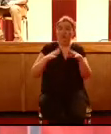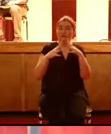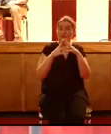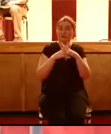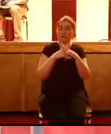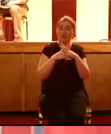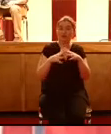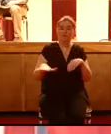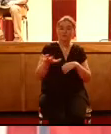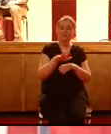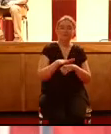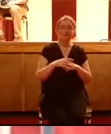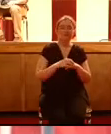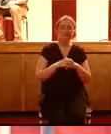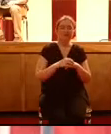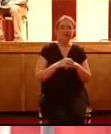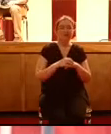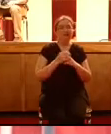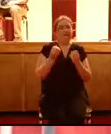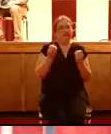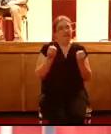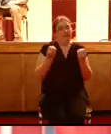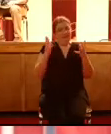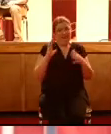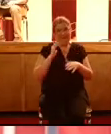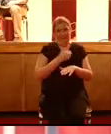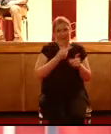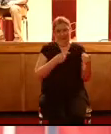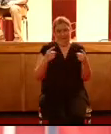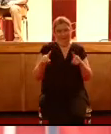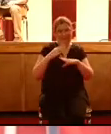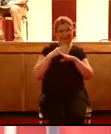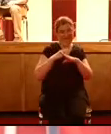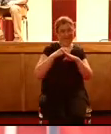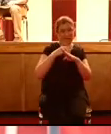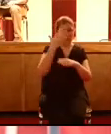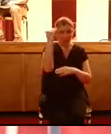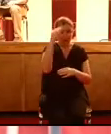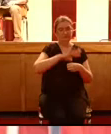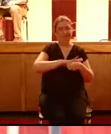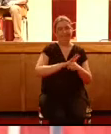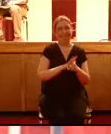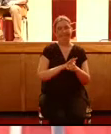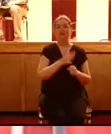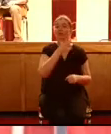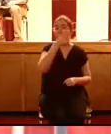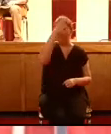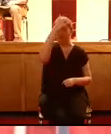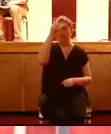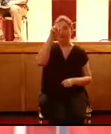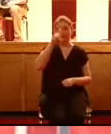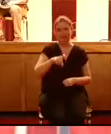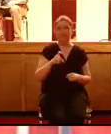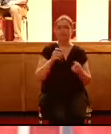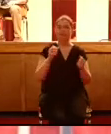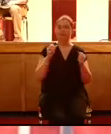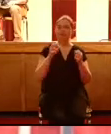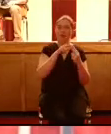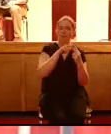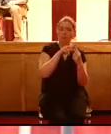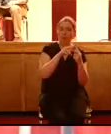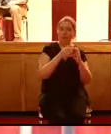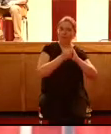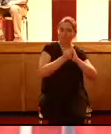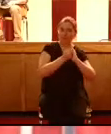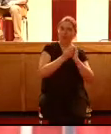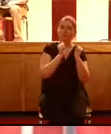stuff got curtailed due to COVID, but we were hoping to bring it back. But parents need to be in a partnership with the schools, and we are